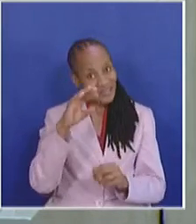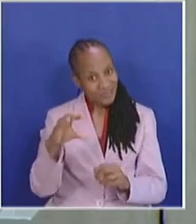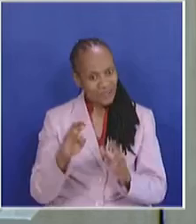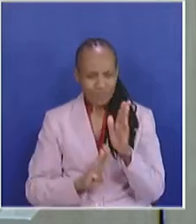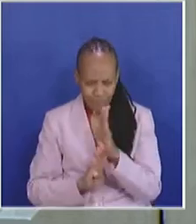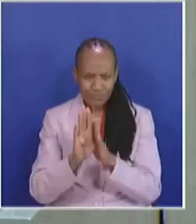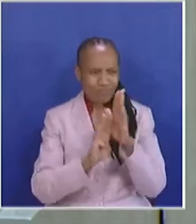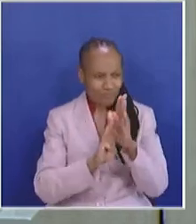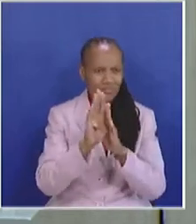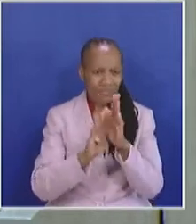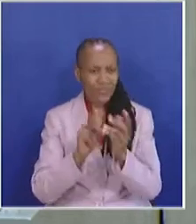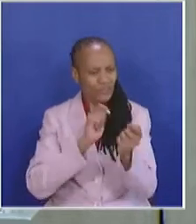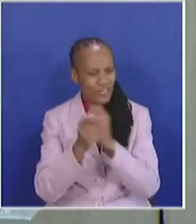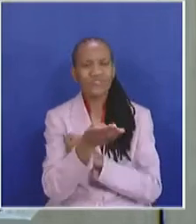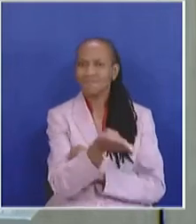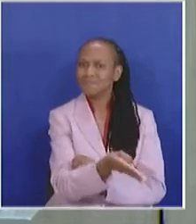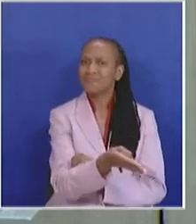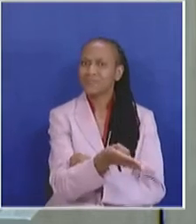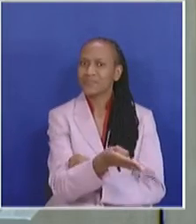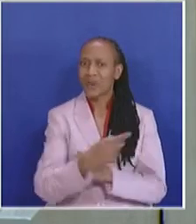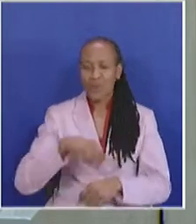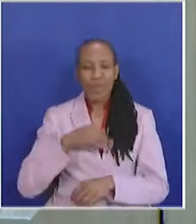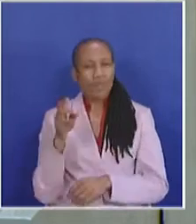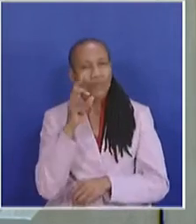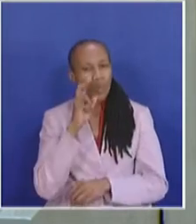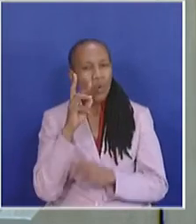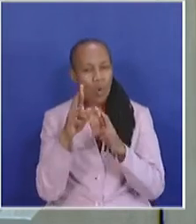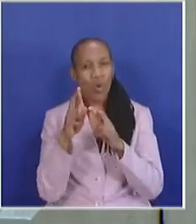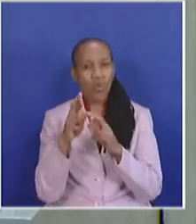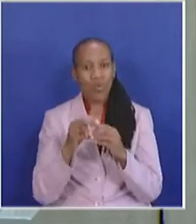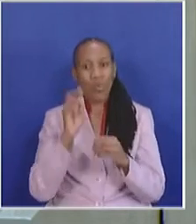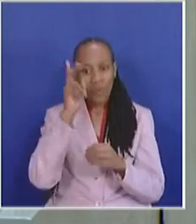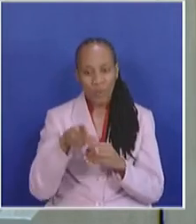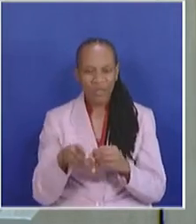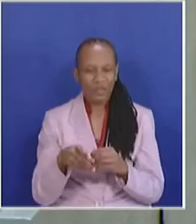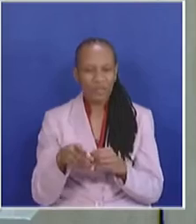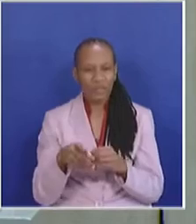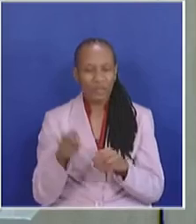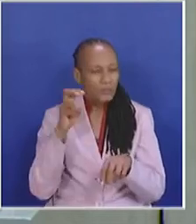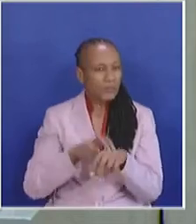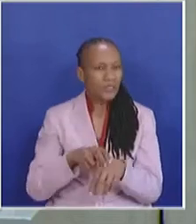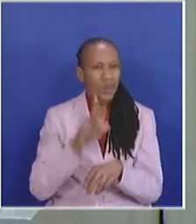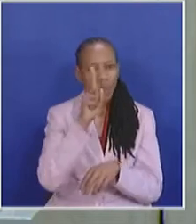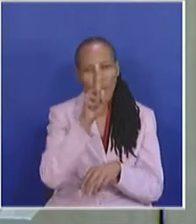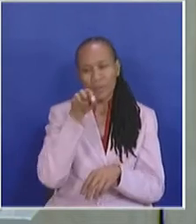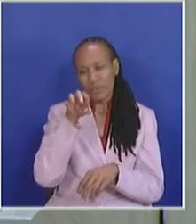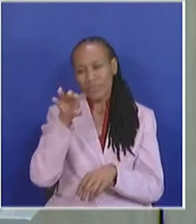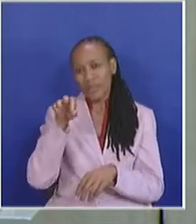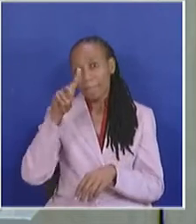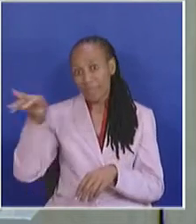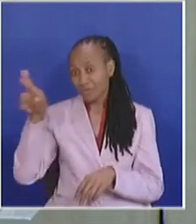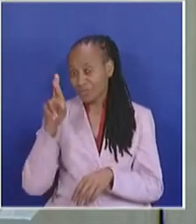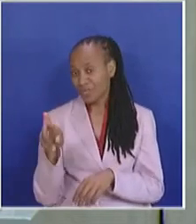Congress-led government. We estimate that we will require 1.3 trillion rands for the social and economic infrastructure